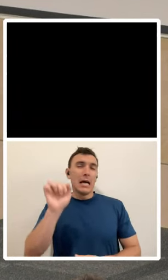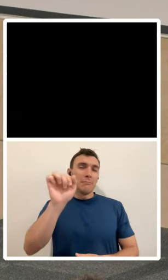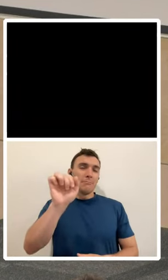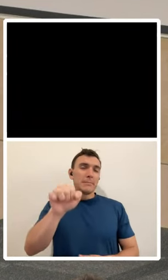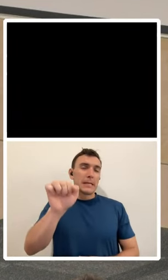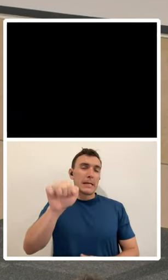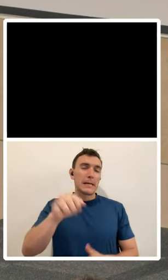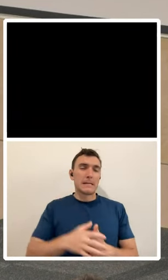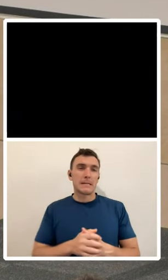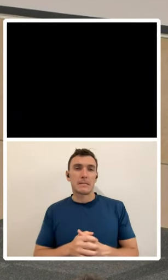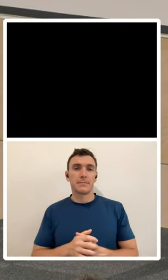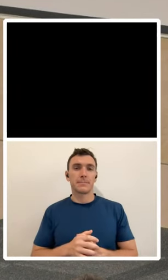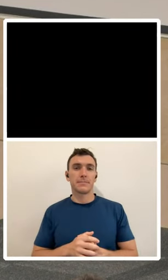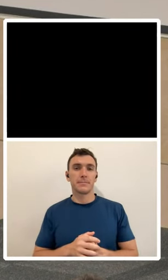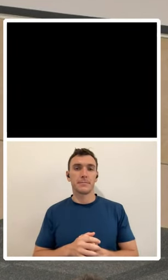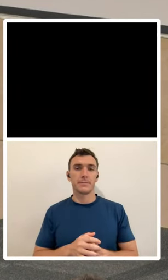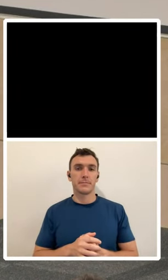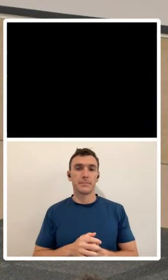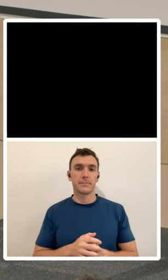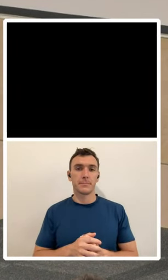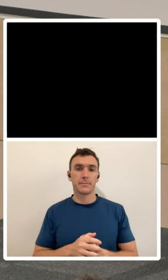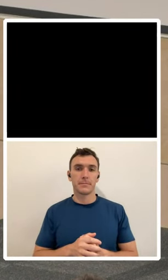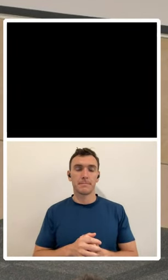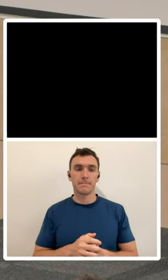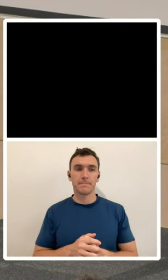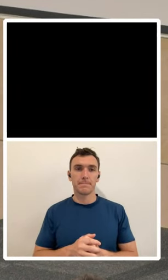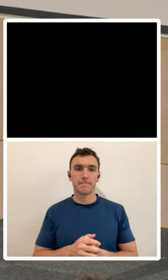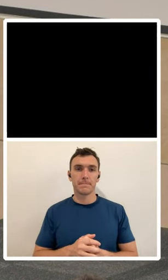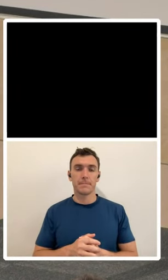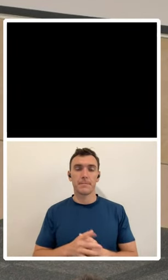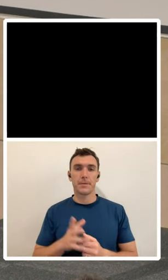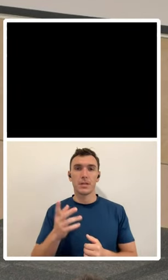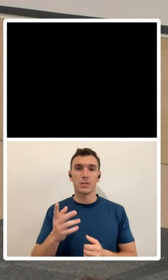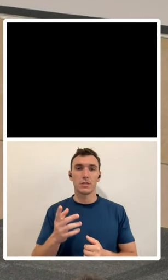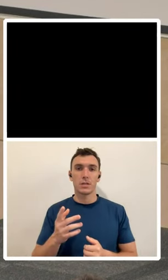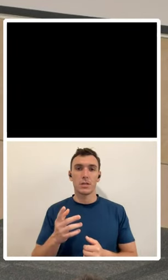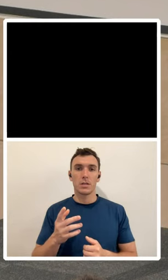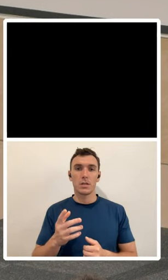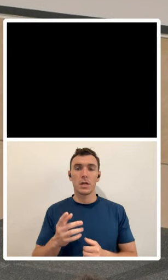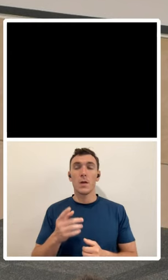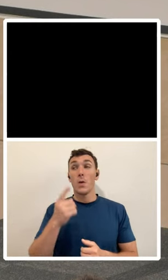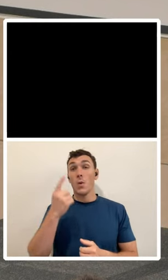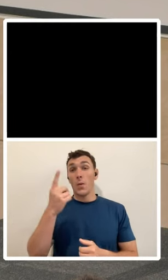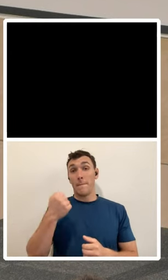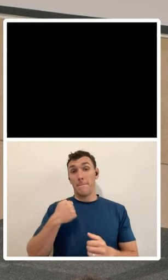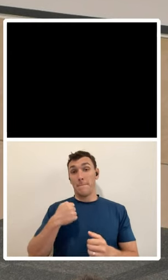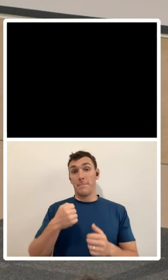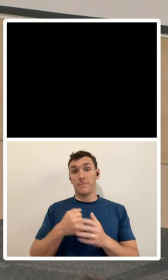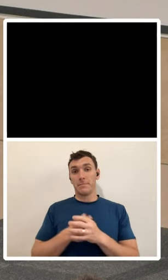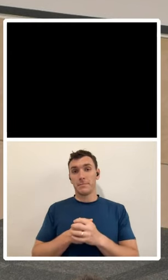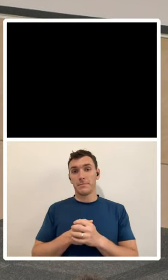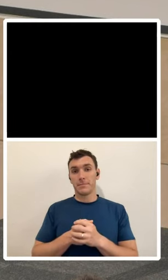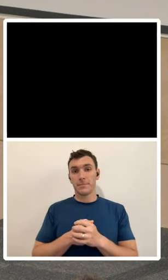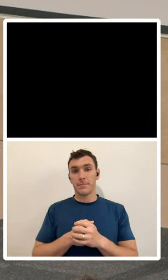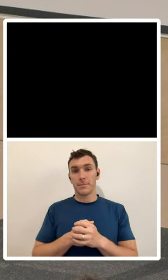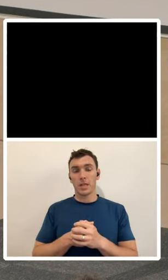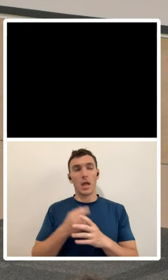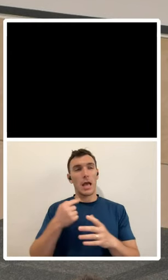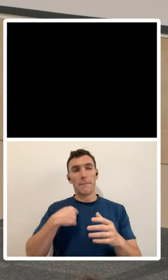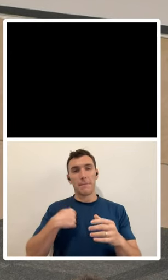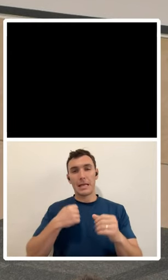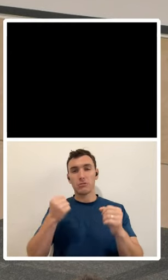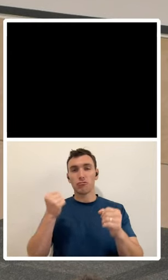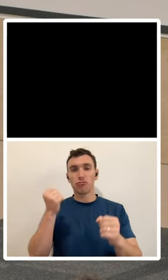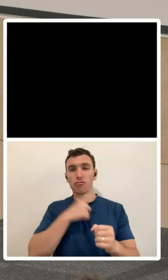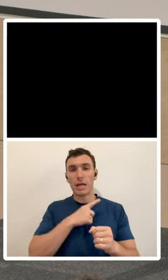Some of you not read the book. One of my ex-girlfriends, Wizard, is in the book. One of the weirdest experiences of my life is being in a recording studio, having to do an impression of my ex-girlfriend for 10